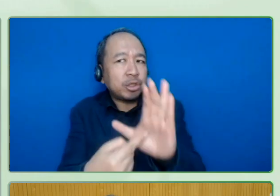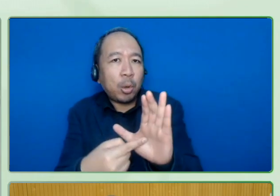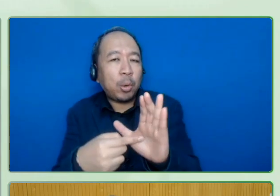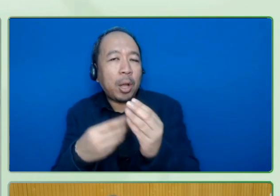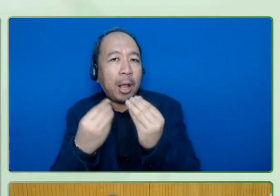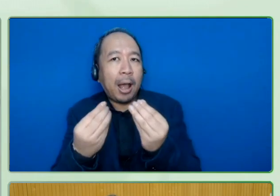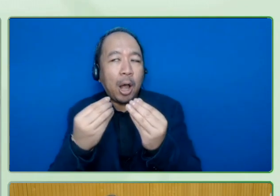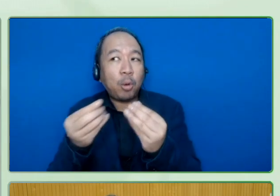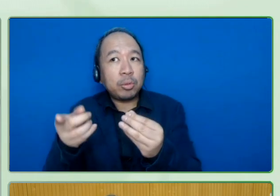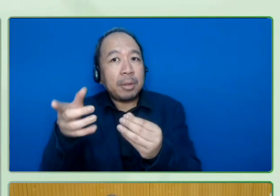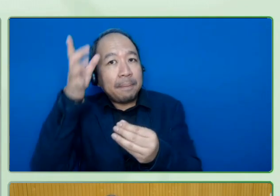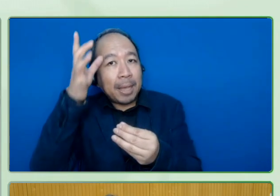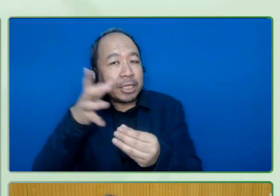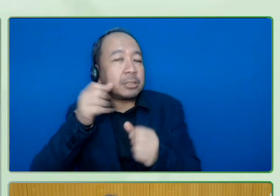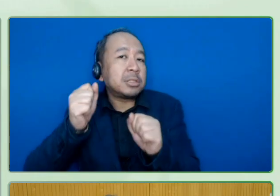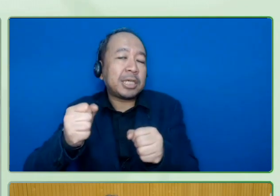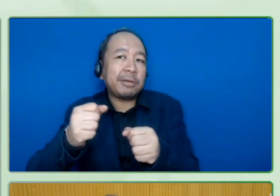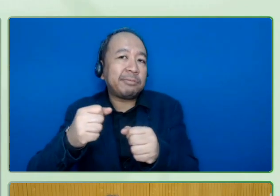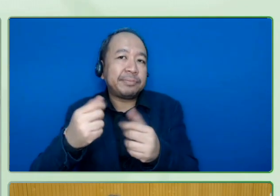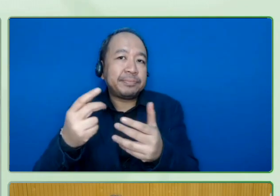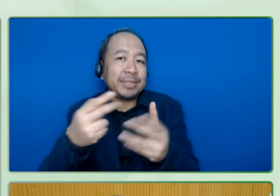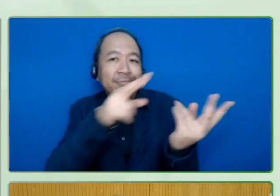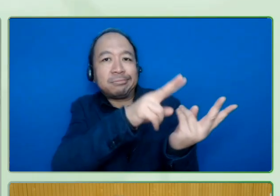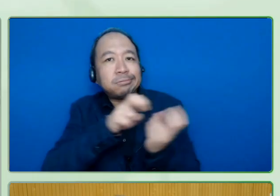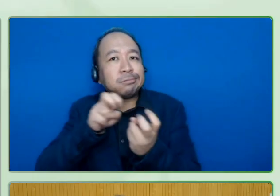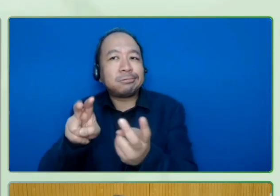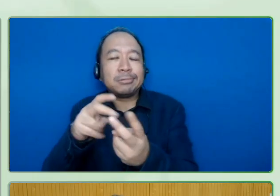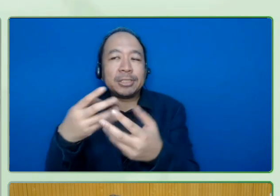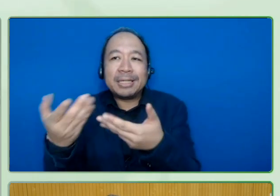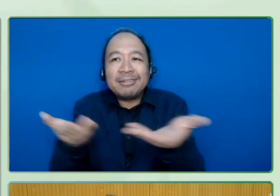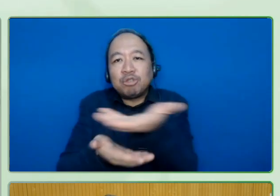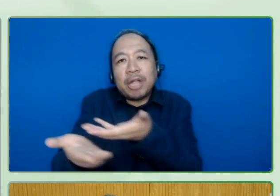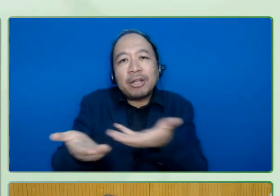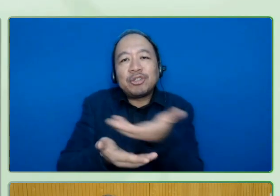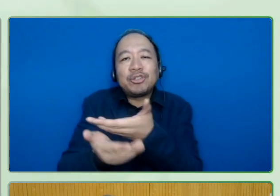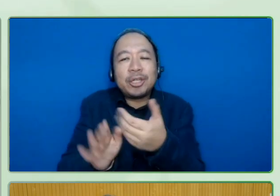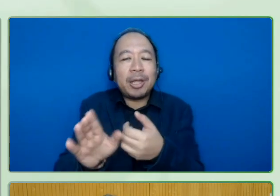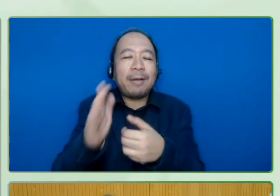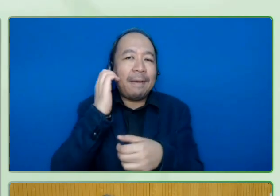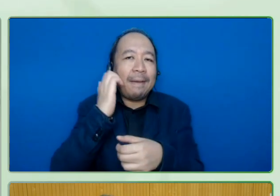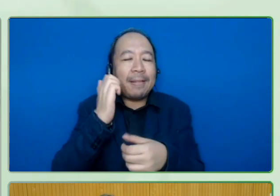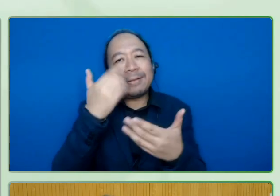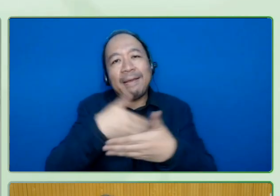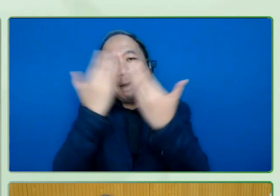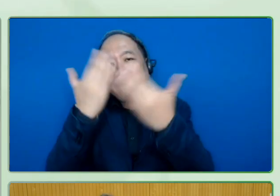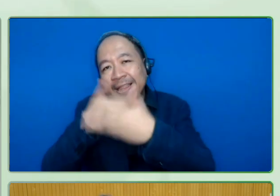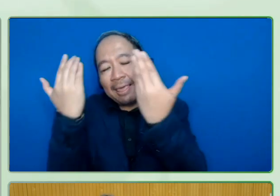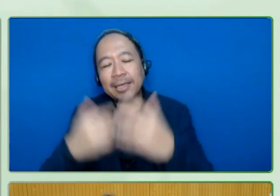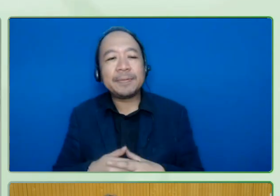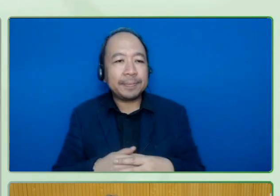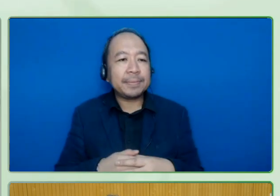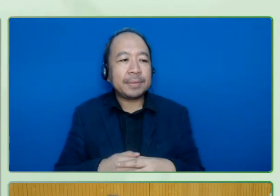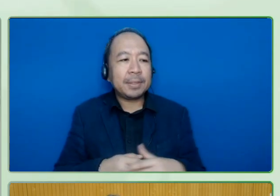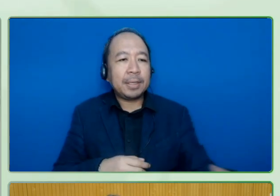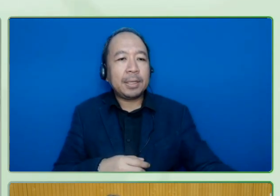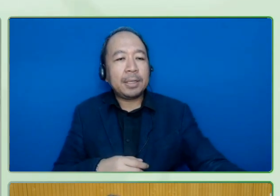they could use these interaction strategies in the everyday settings. Next step and final step was